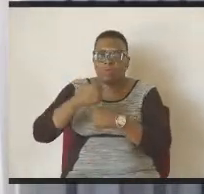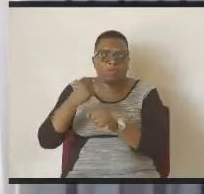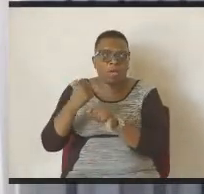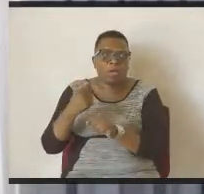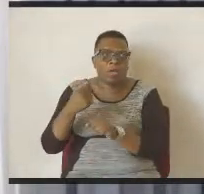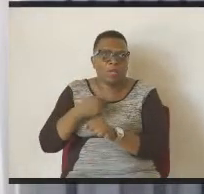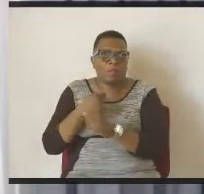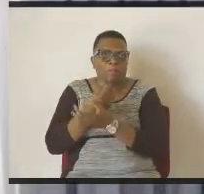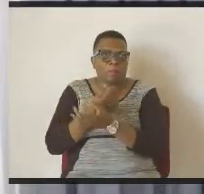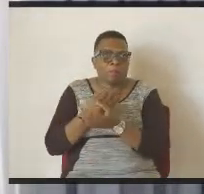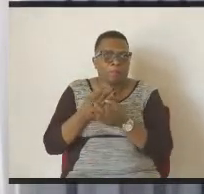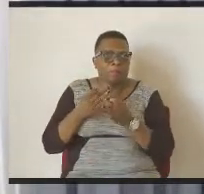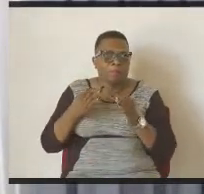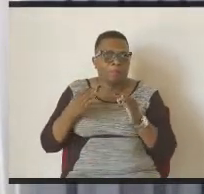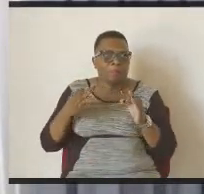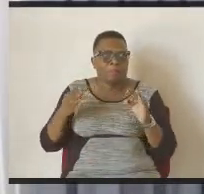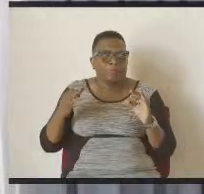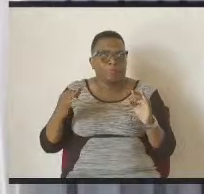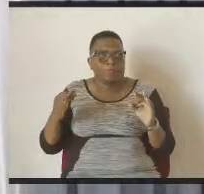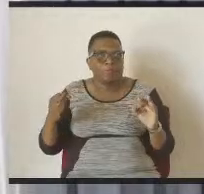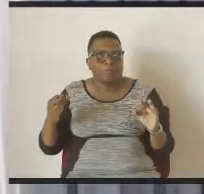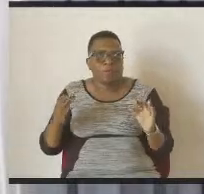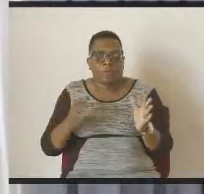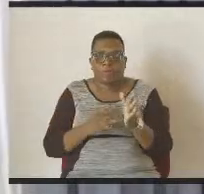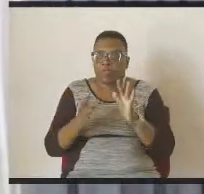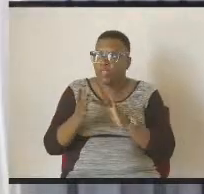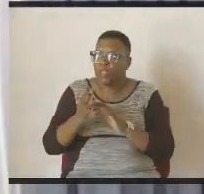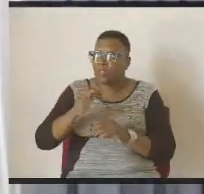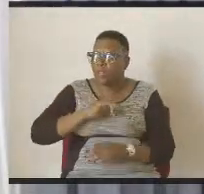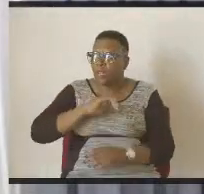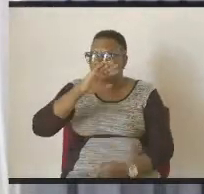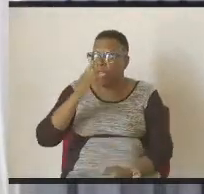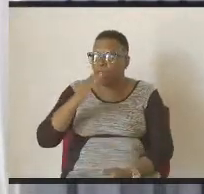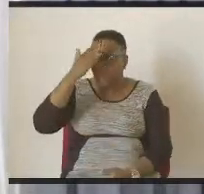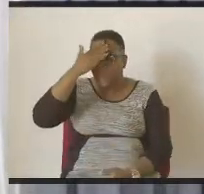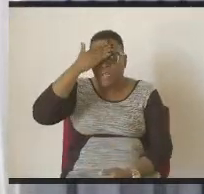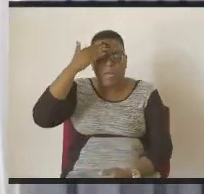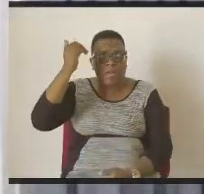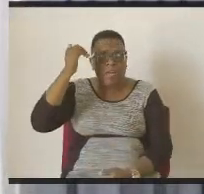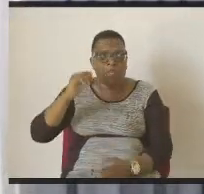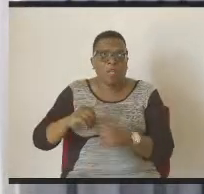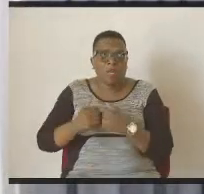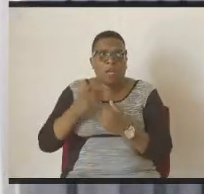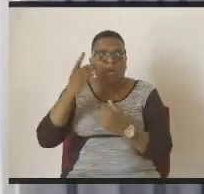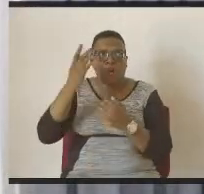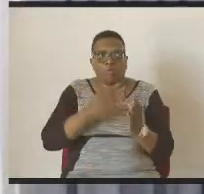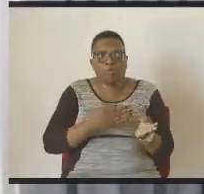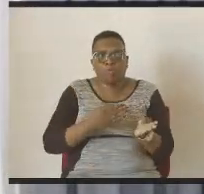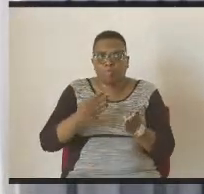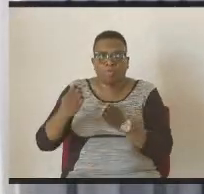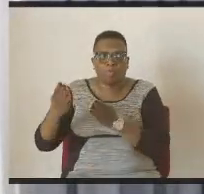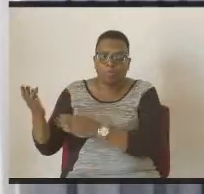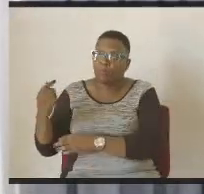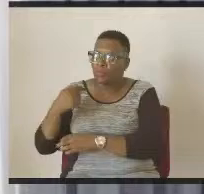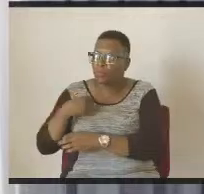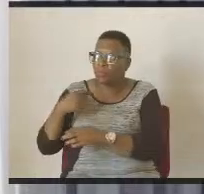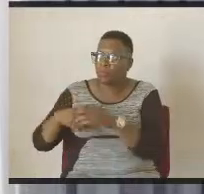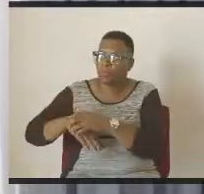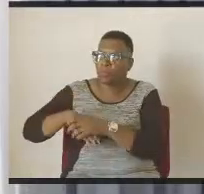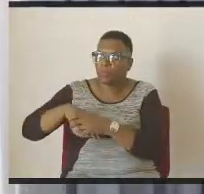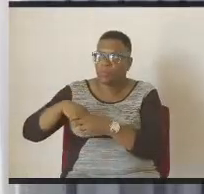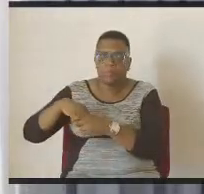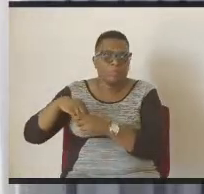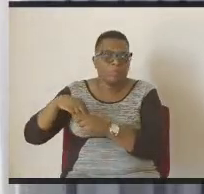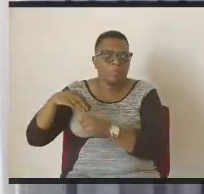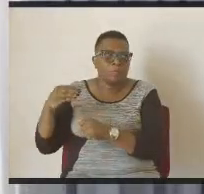you've set me free. Jesus, I'll never forget how you've brought me out.